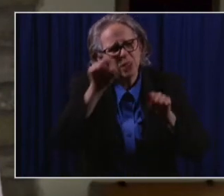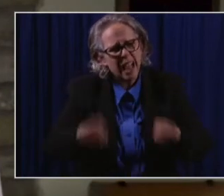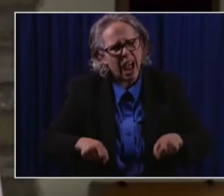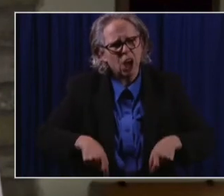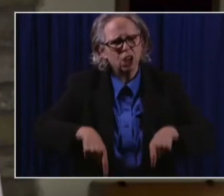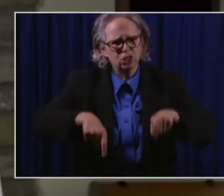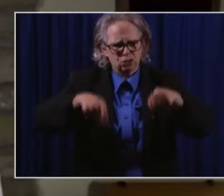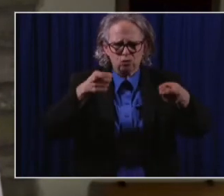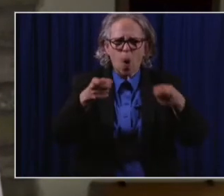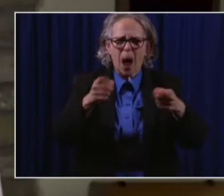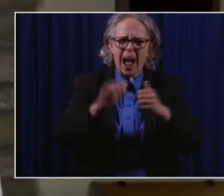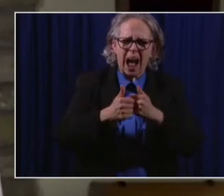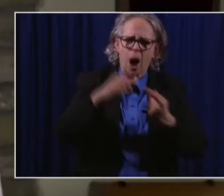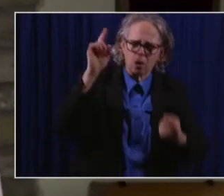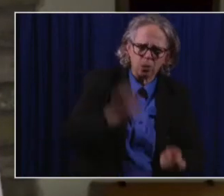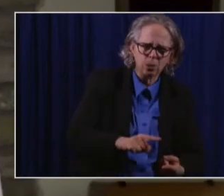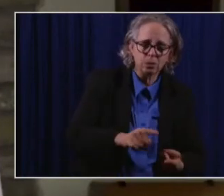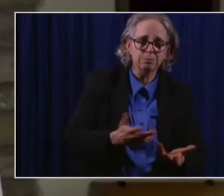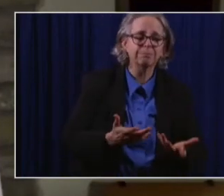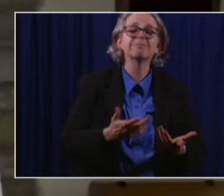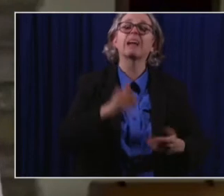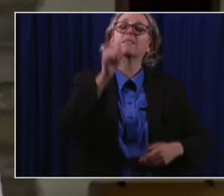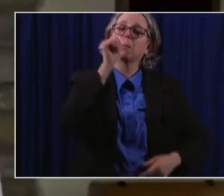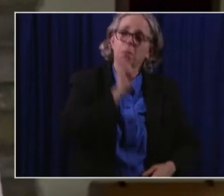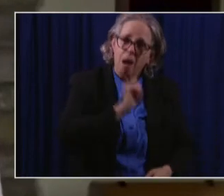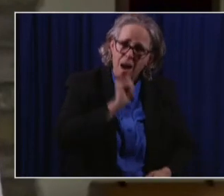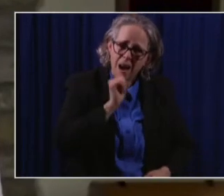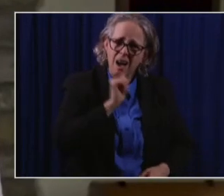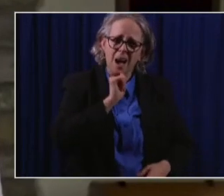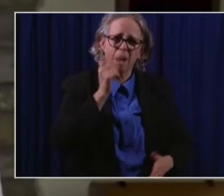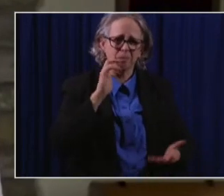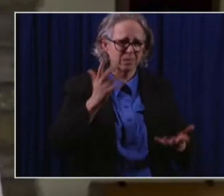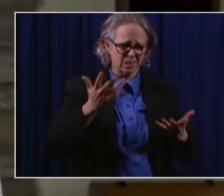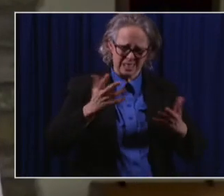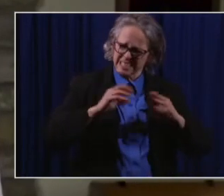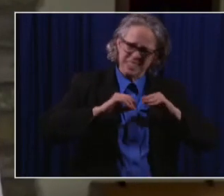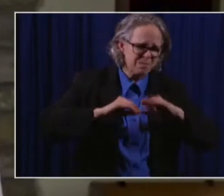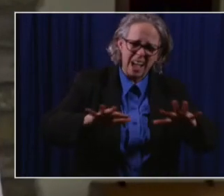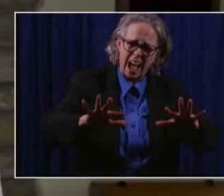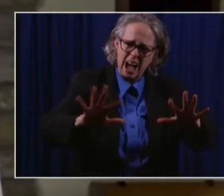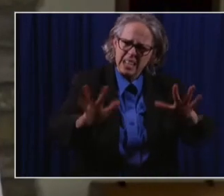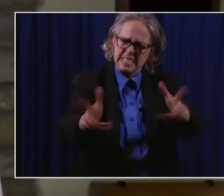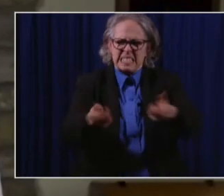inevitable. This spread of the virus in Ohio can be slowed down.